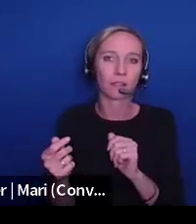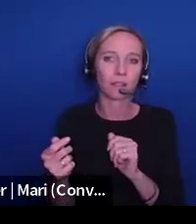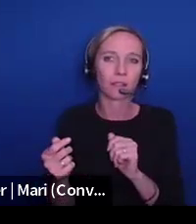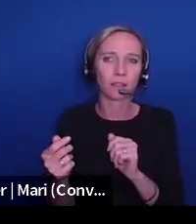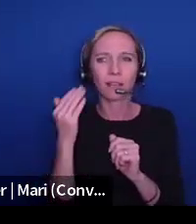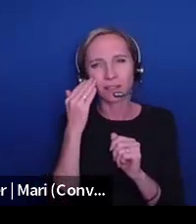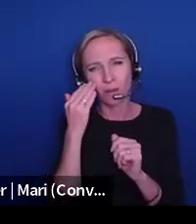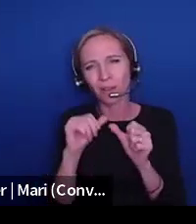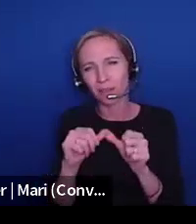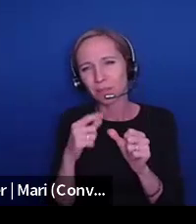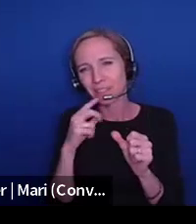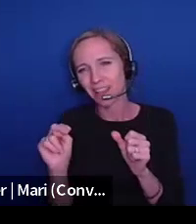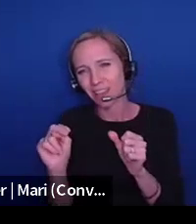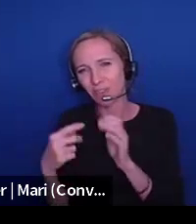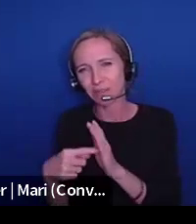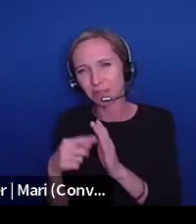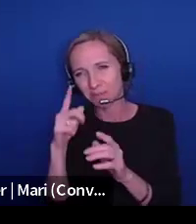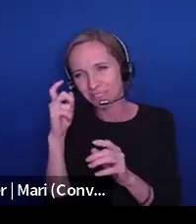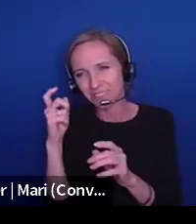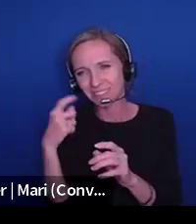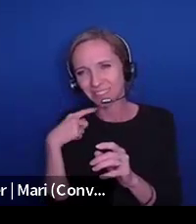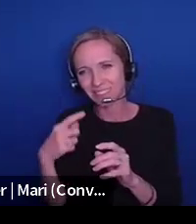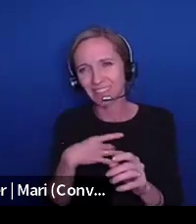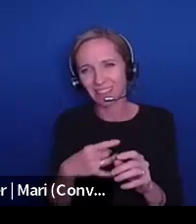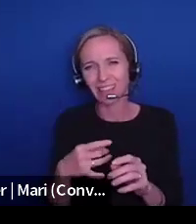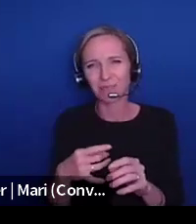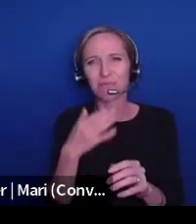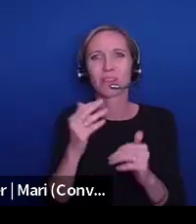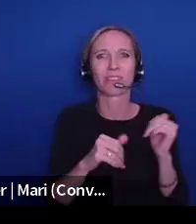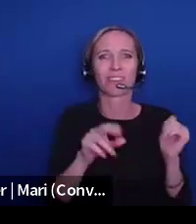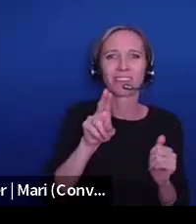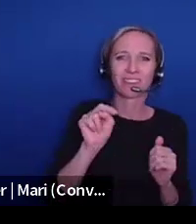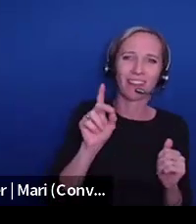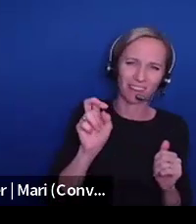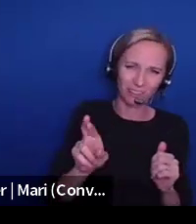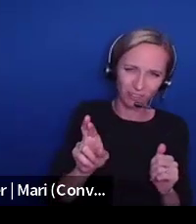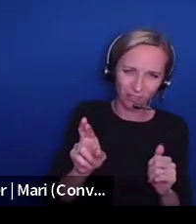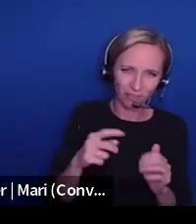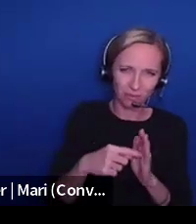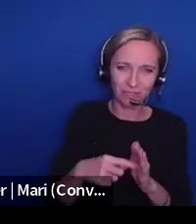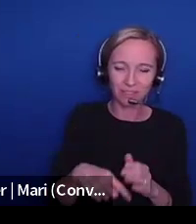I know I keep saying unrepresented because I kind of like that term more than underrepresented.